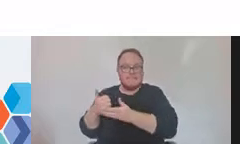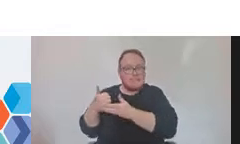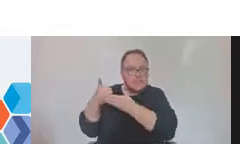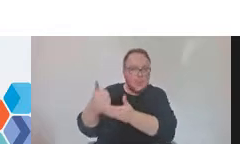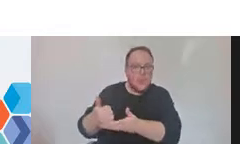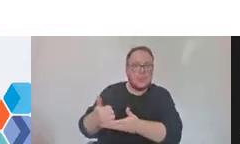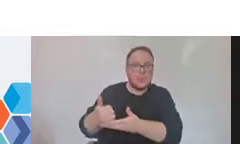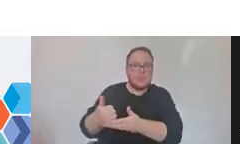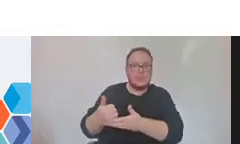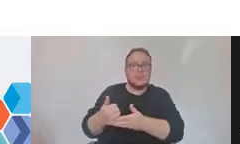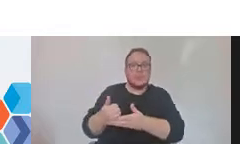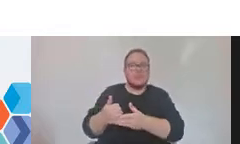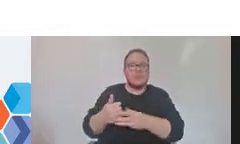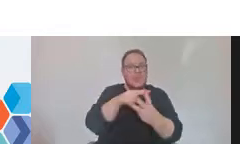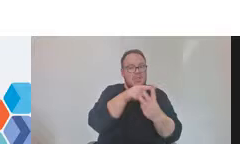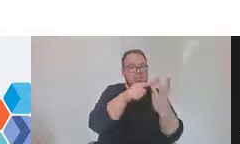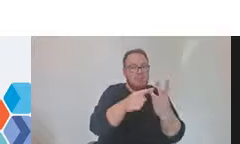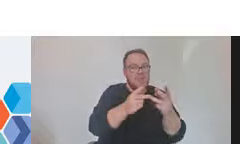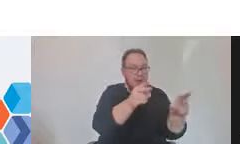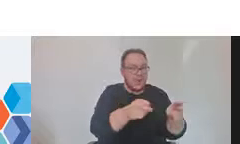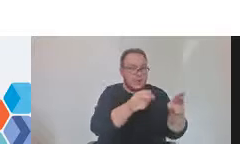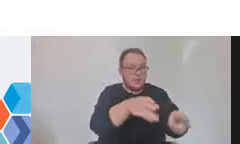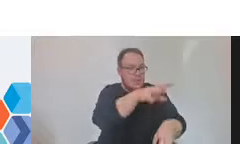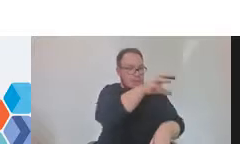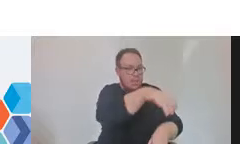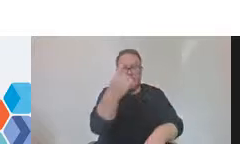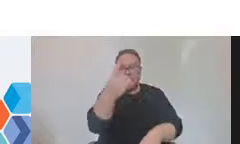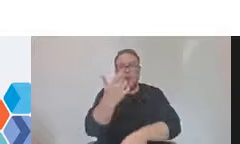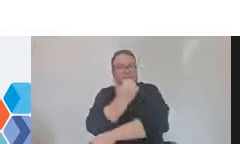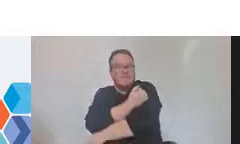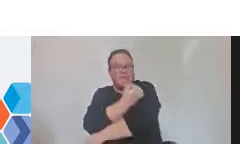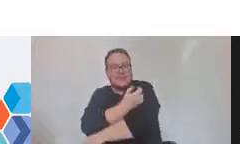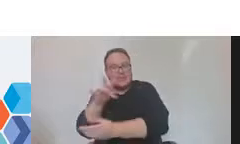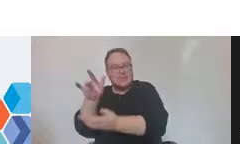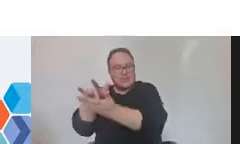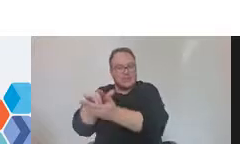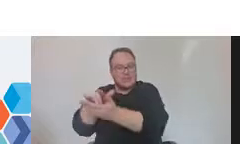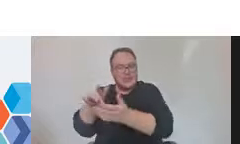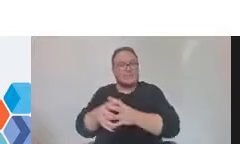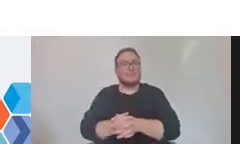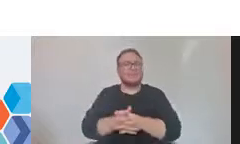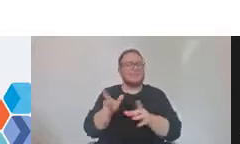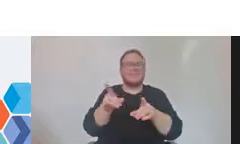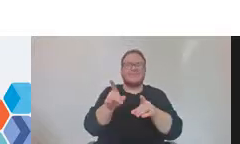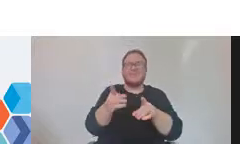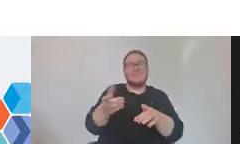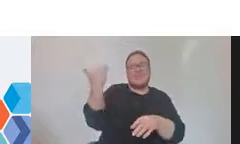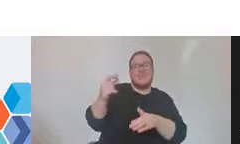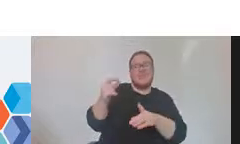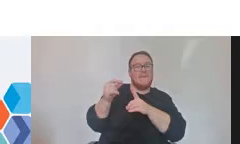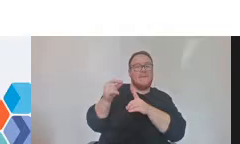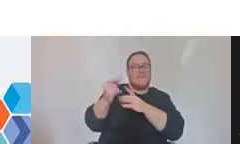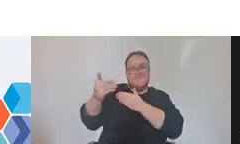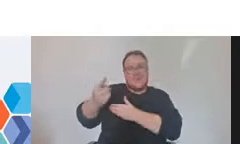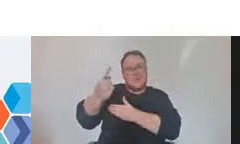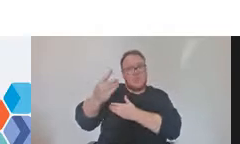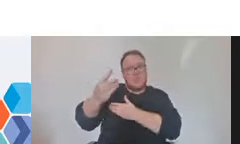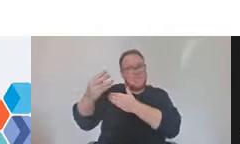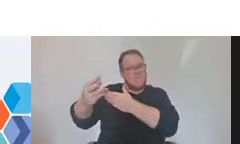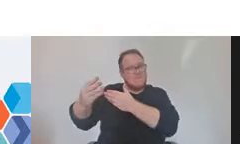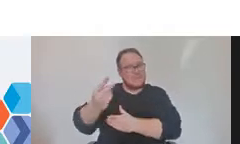hospital or 3 hospital hubs, 1 vaccination centre, and a very similar model to phase 1 and phase 2, and we're expecting